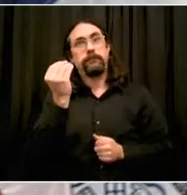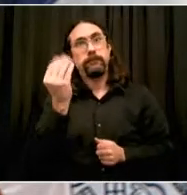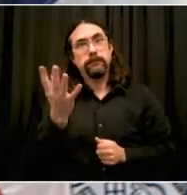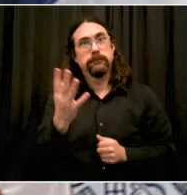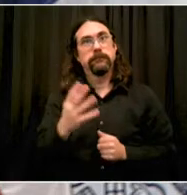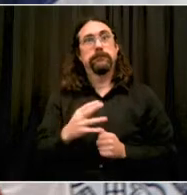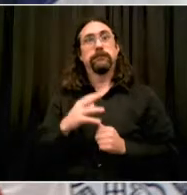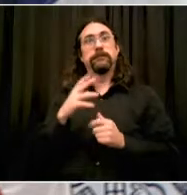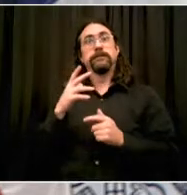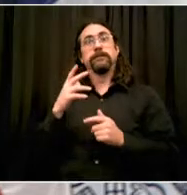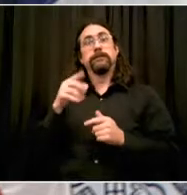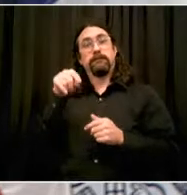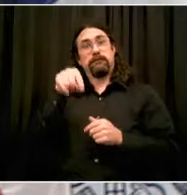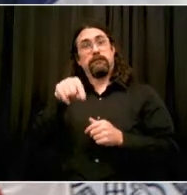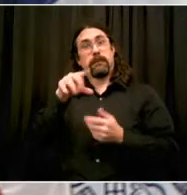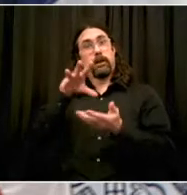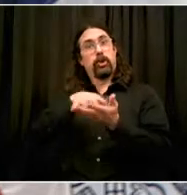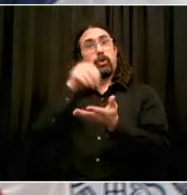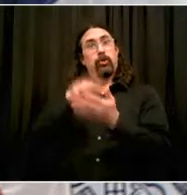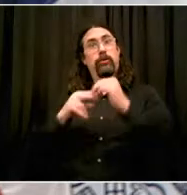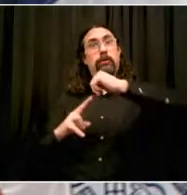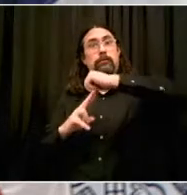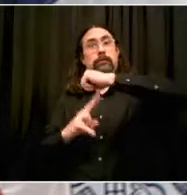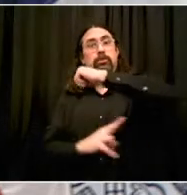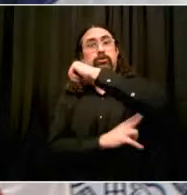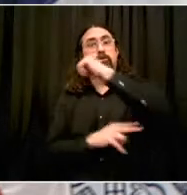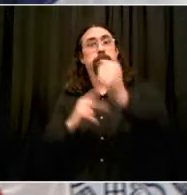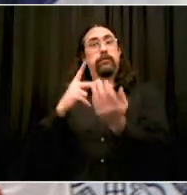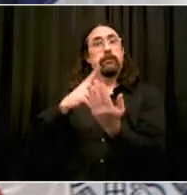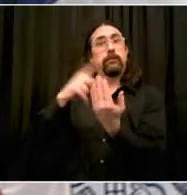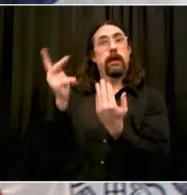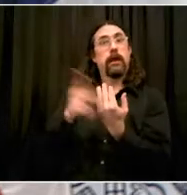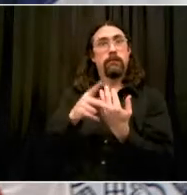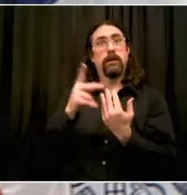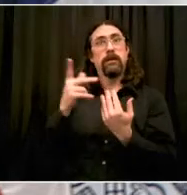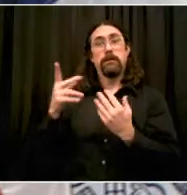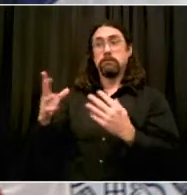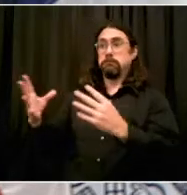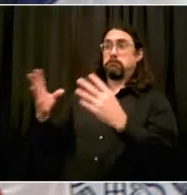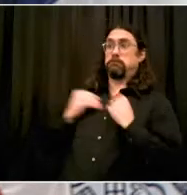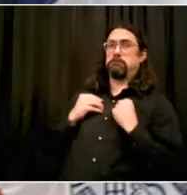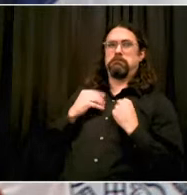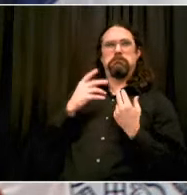many. But we certainly feel confidence based on the experience we had with the